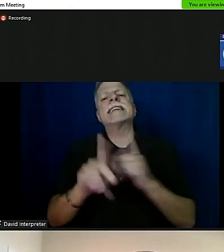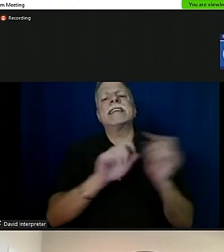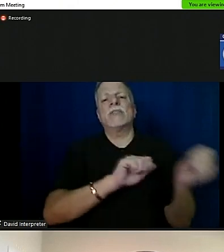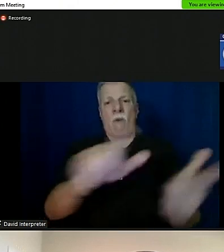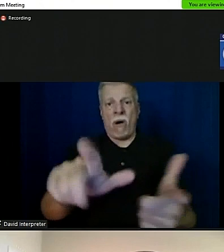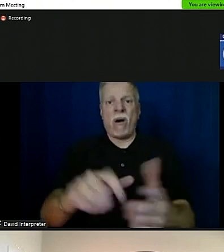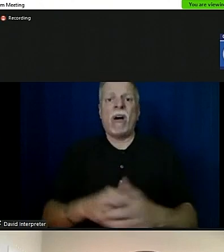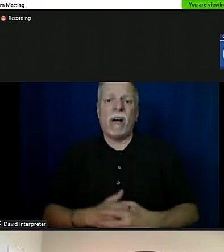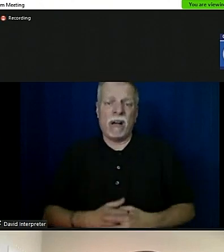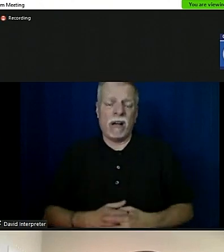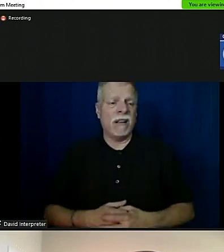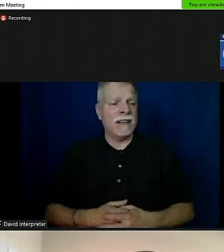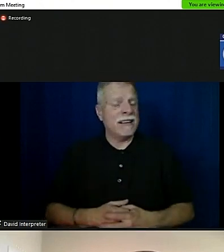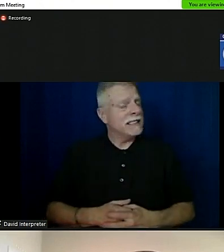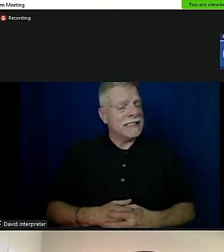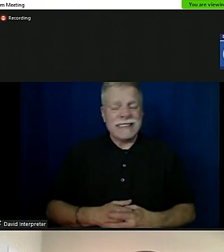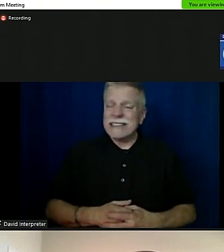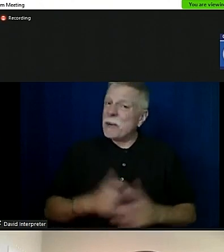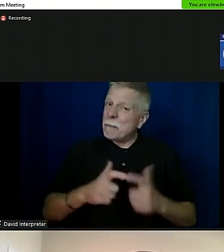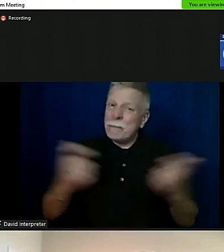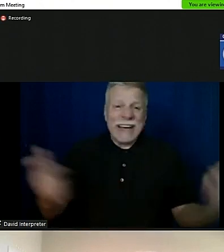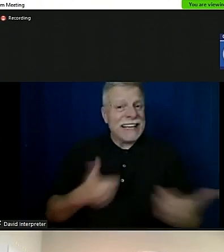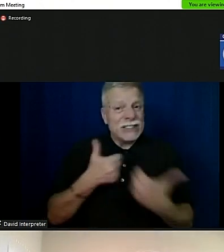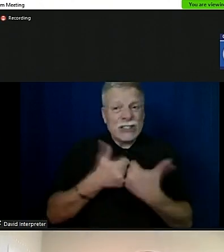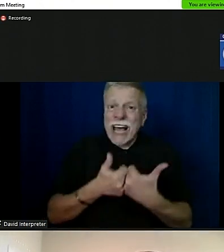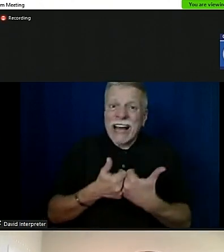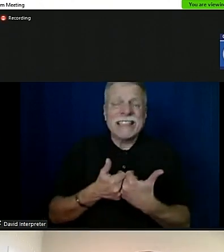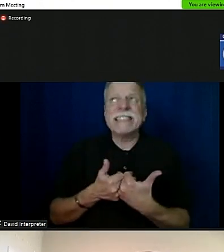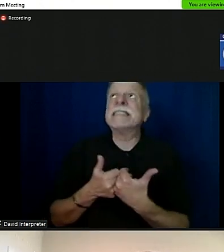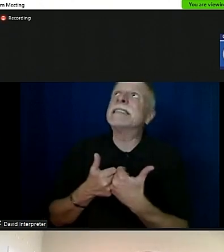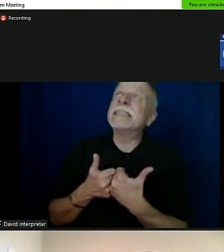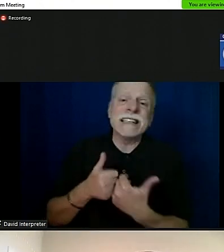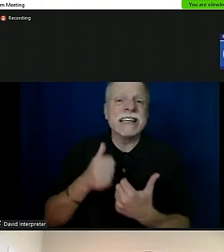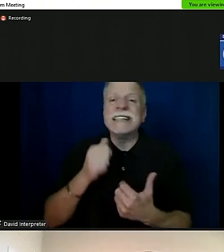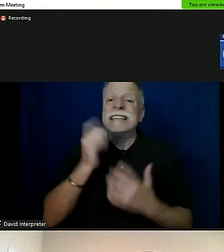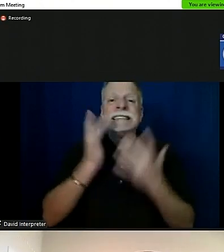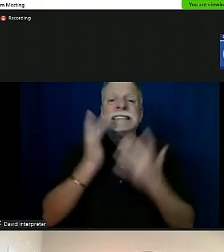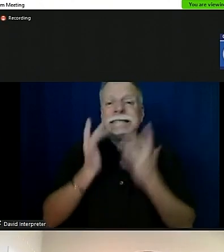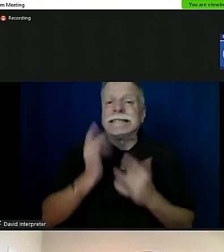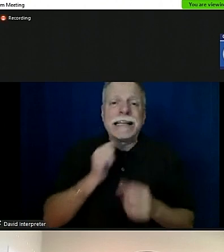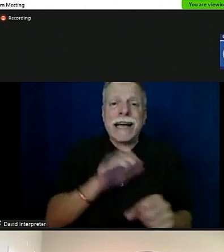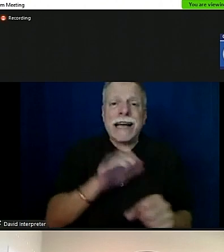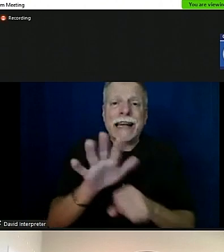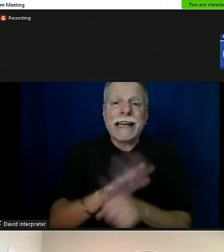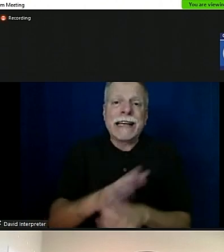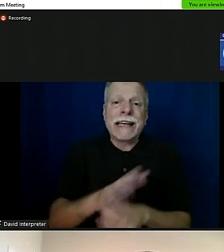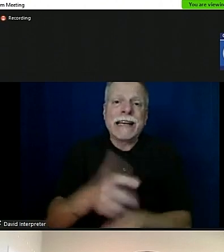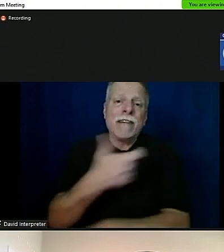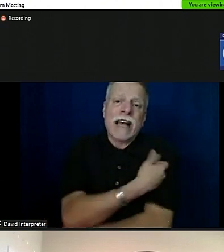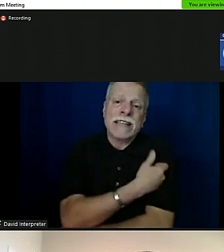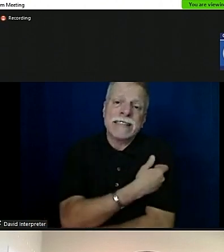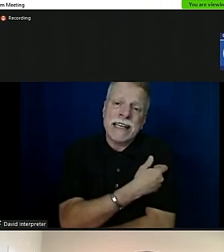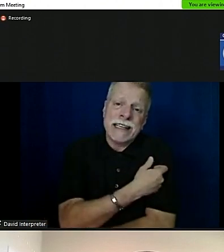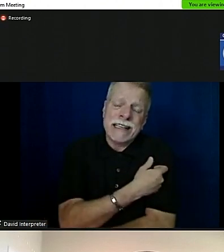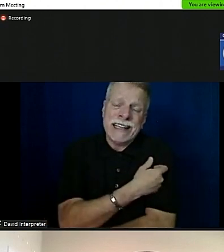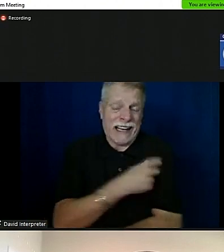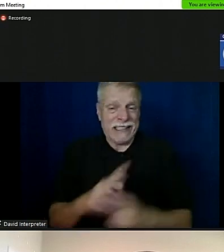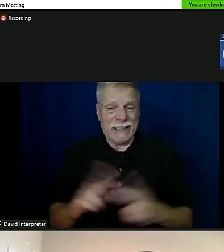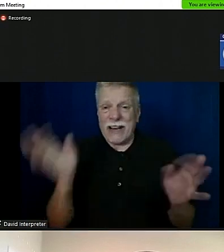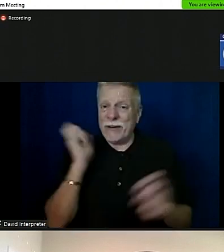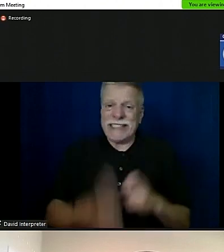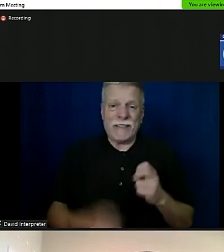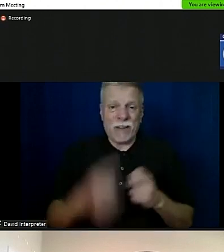there just isn't enough vaccine. And it is incredibly difficult for all of our